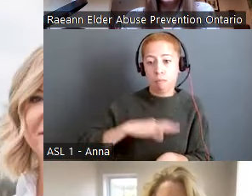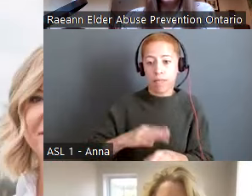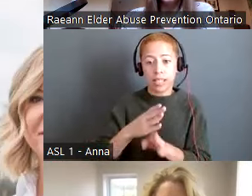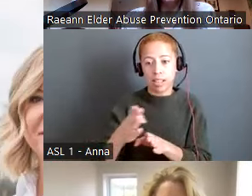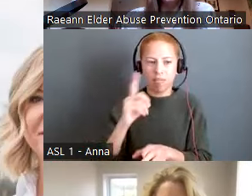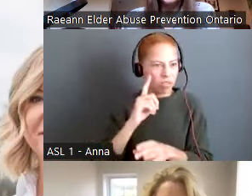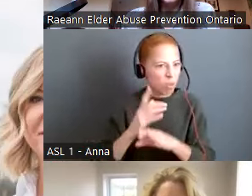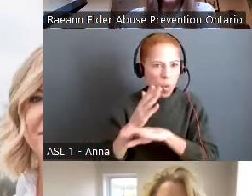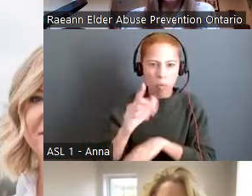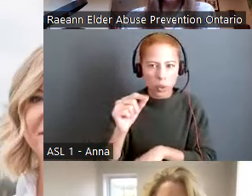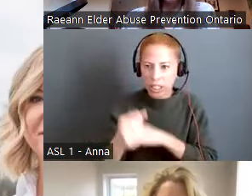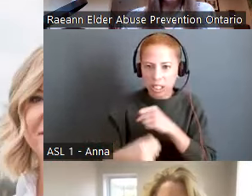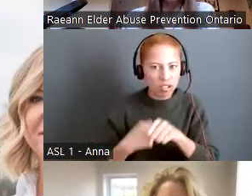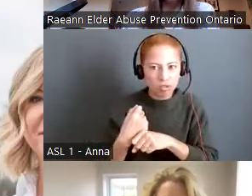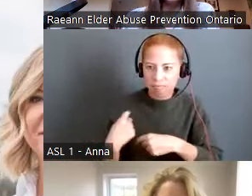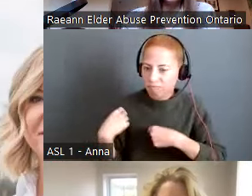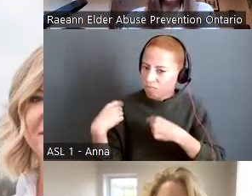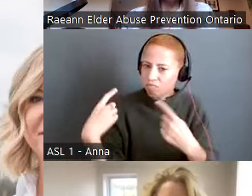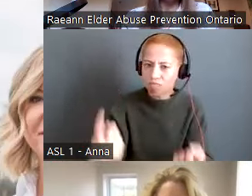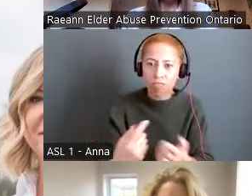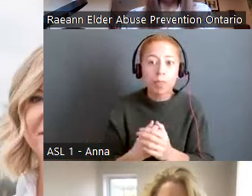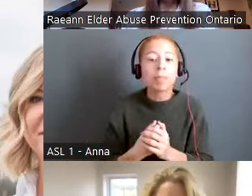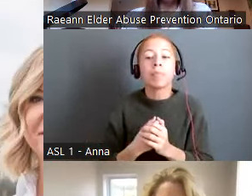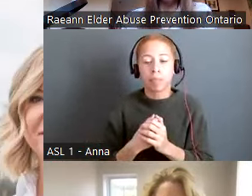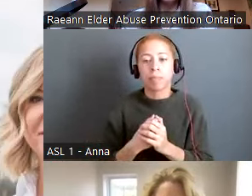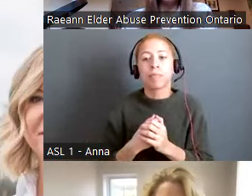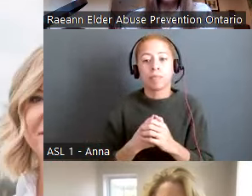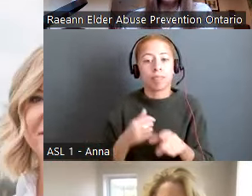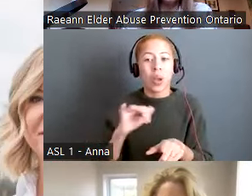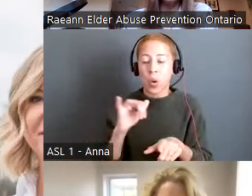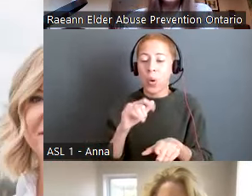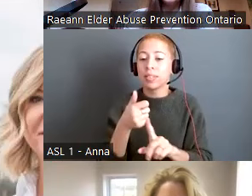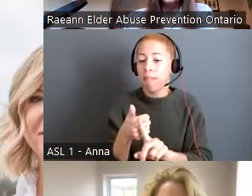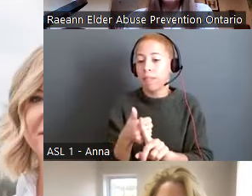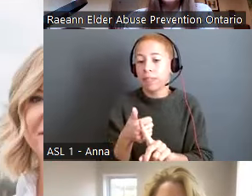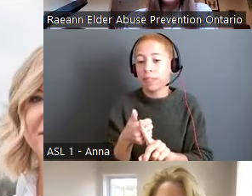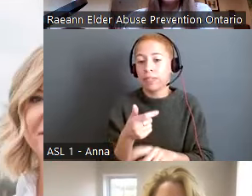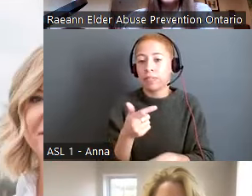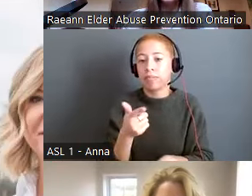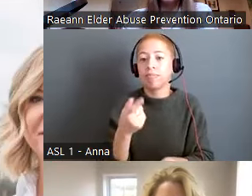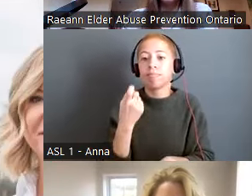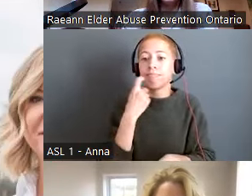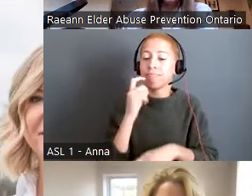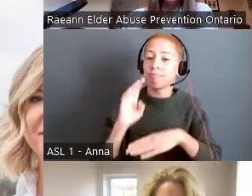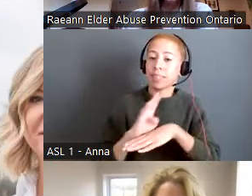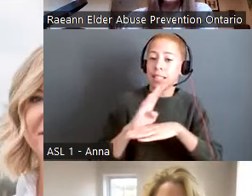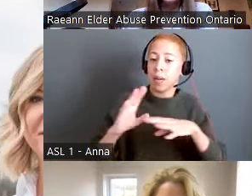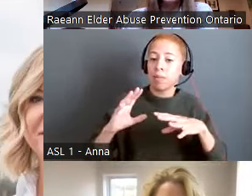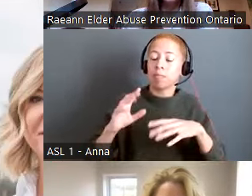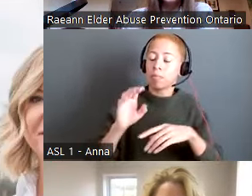years. And she also has a recent entrepreneur fellowship graduate from